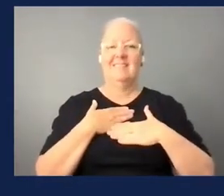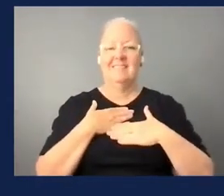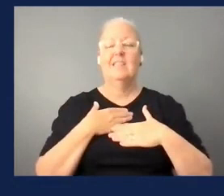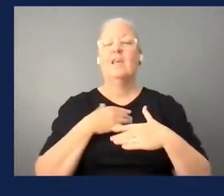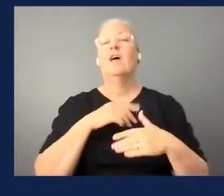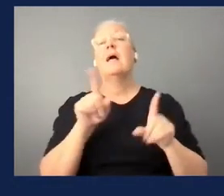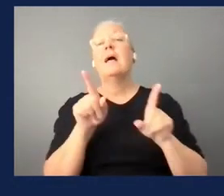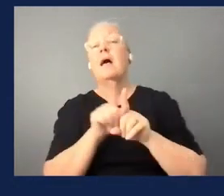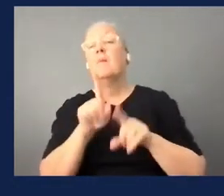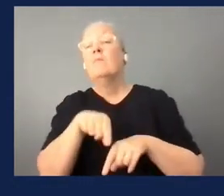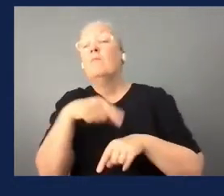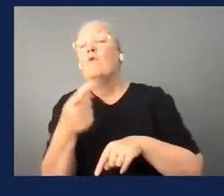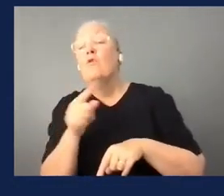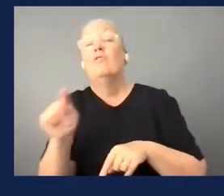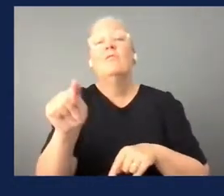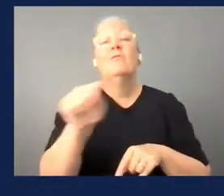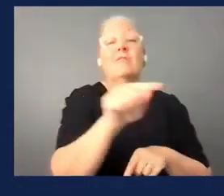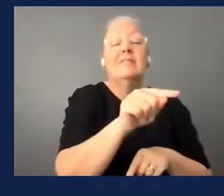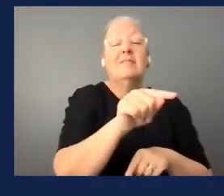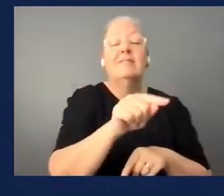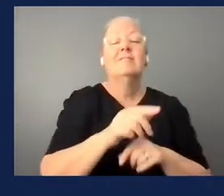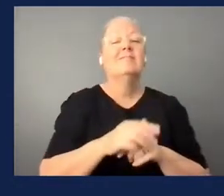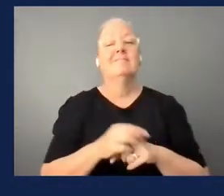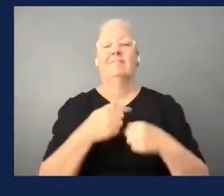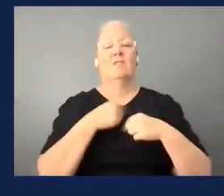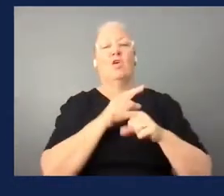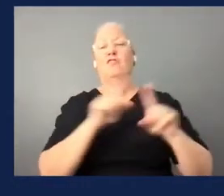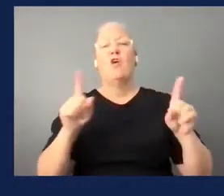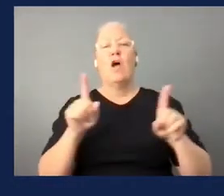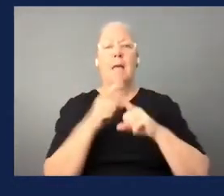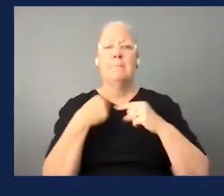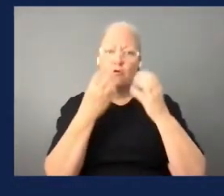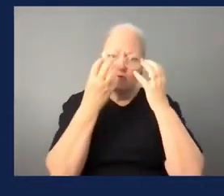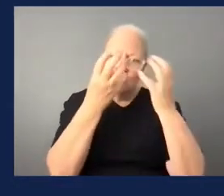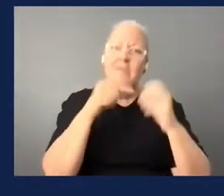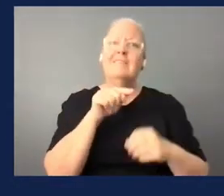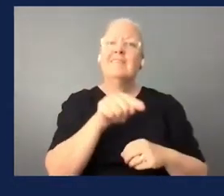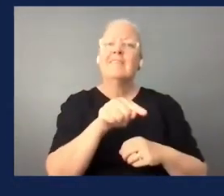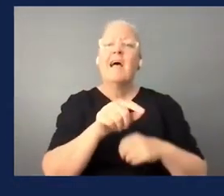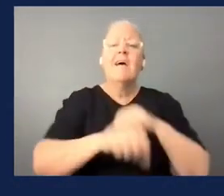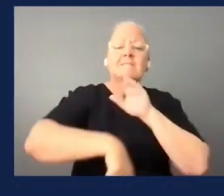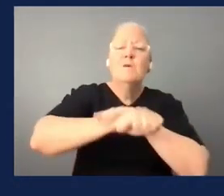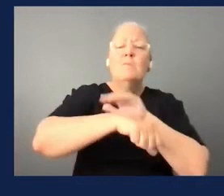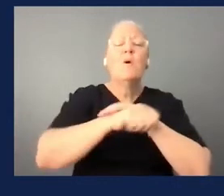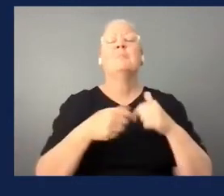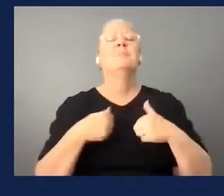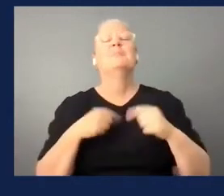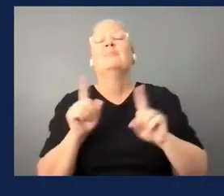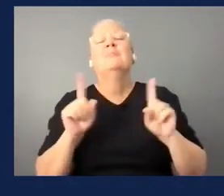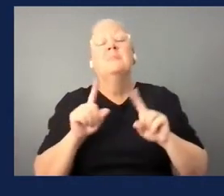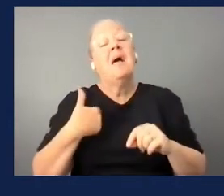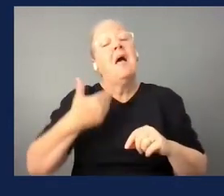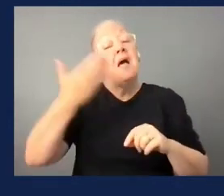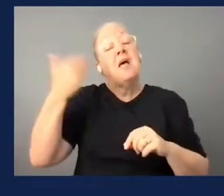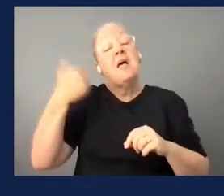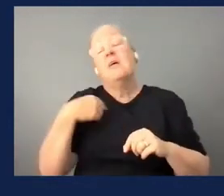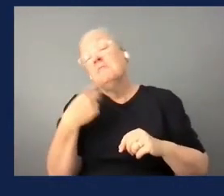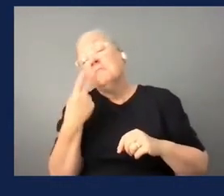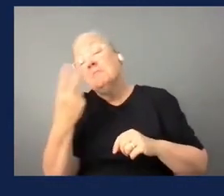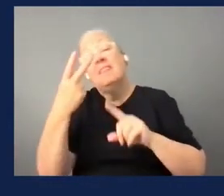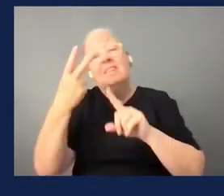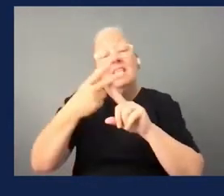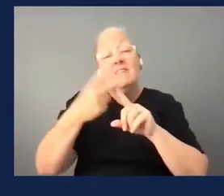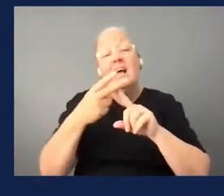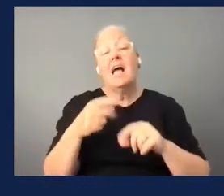sure, was not a football fan, although I have watched football matches in the past. That said, I put my hand up